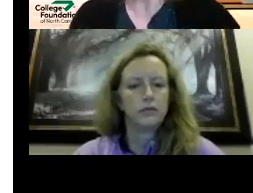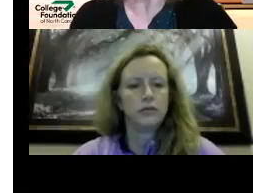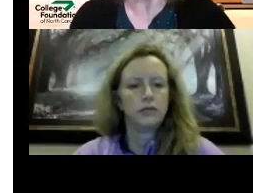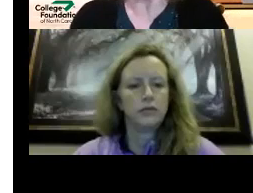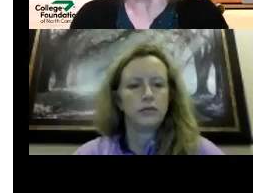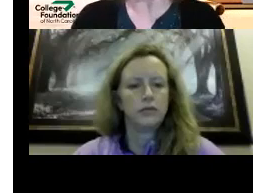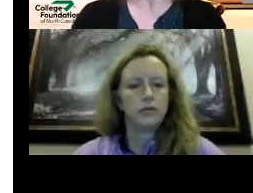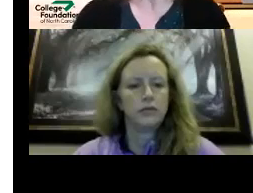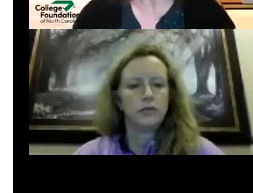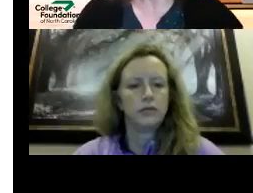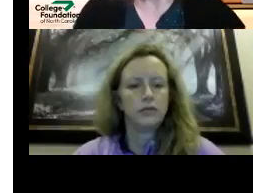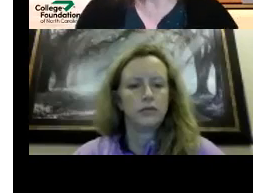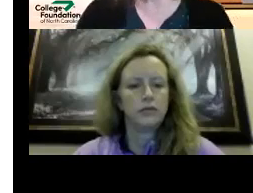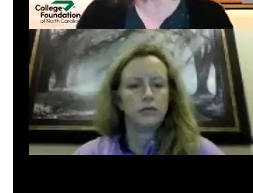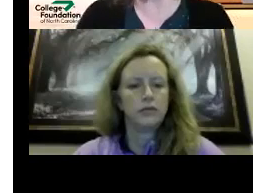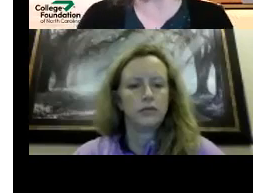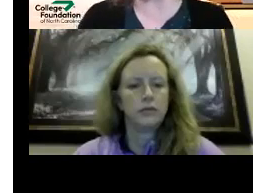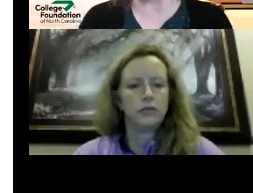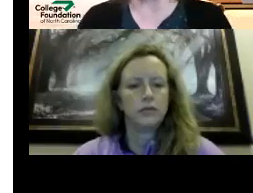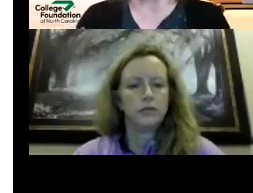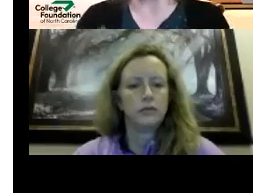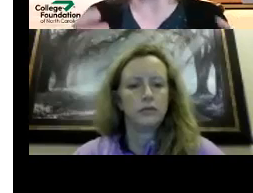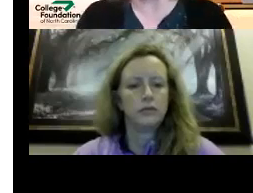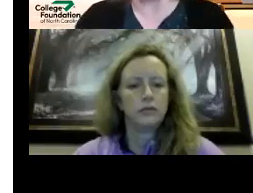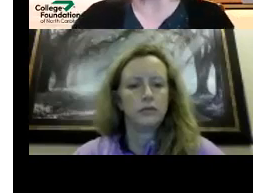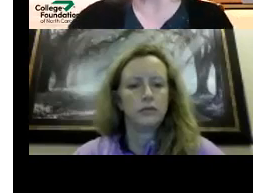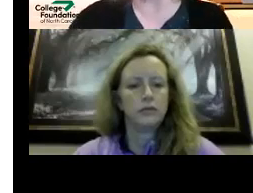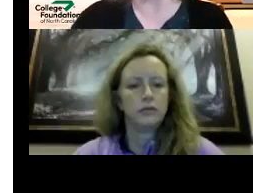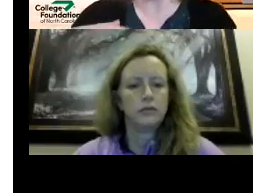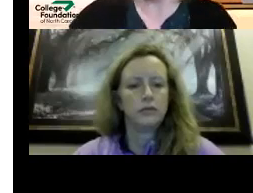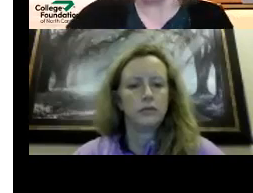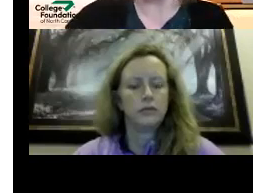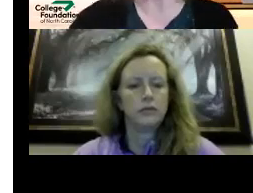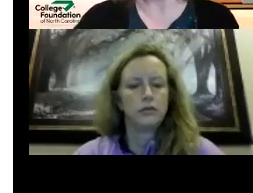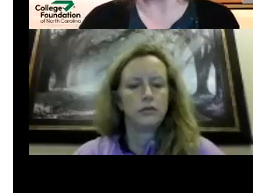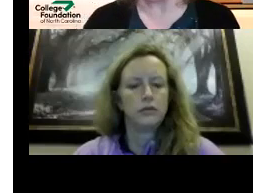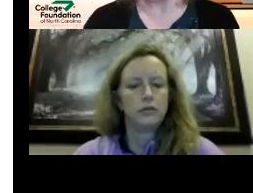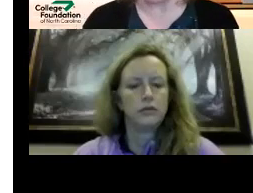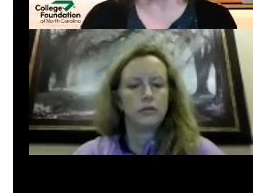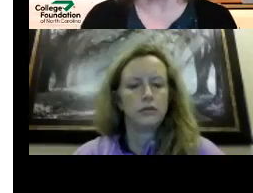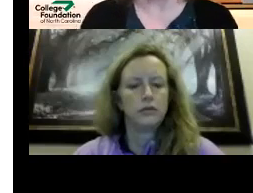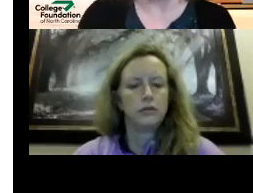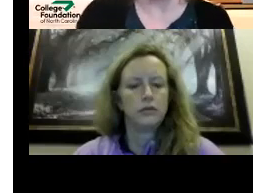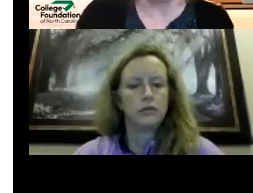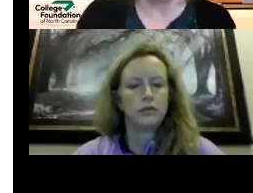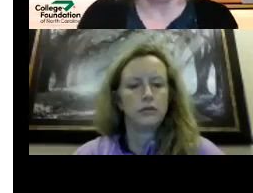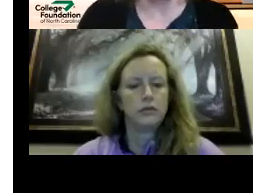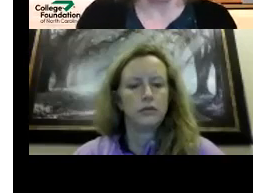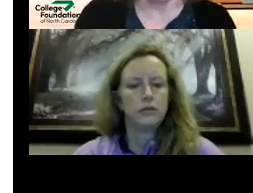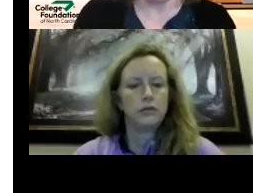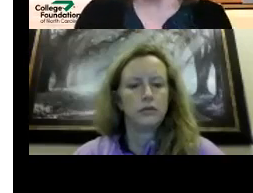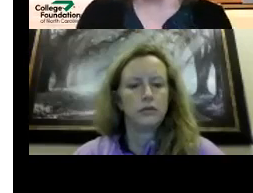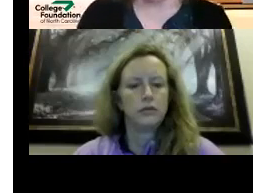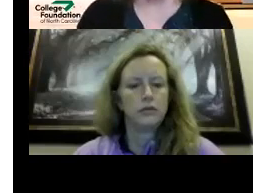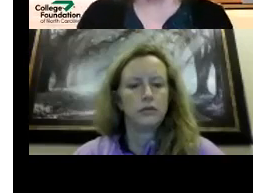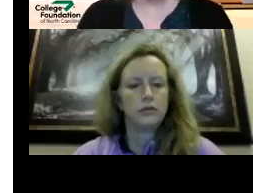easier from year to year because after you've done it the first time, there's a lot of information that you can kind of pull over from the previous year.